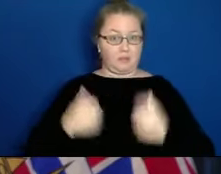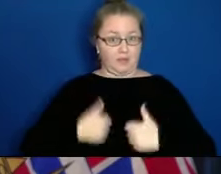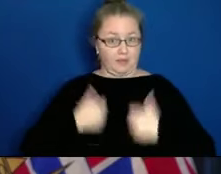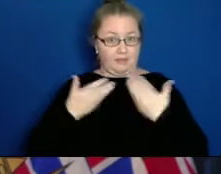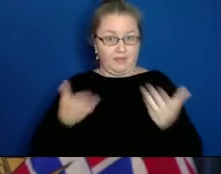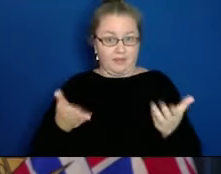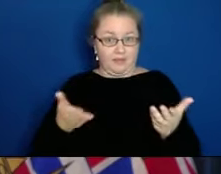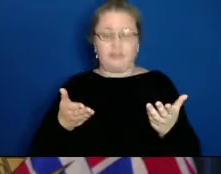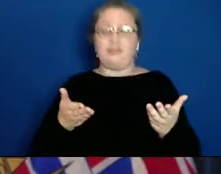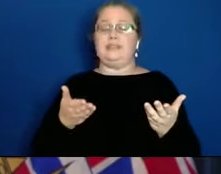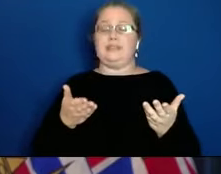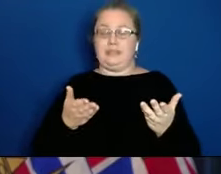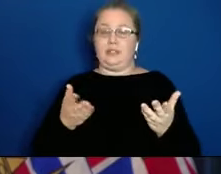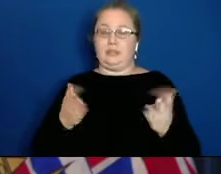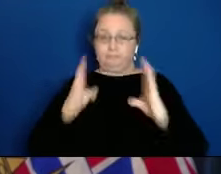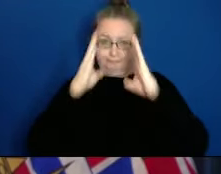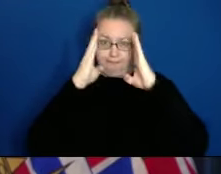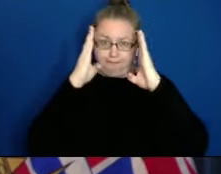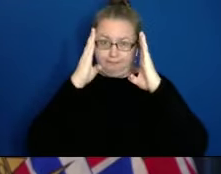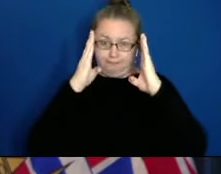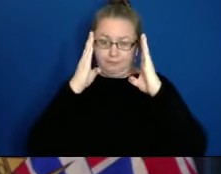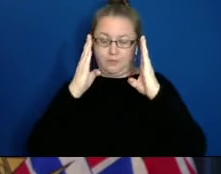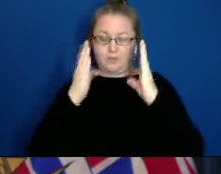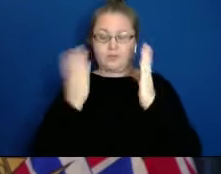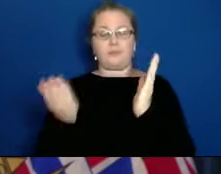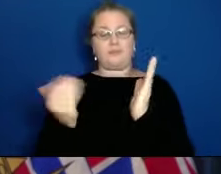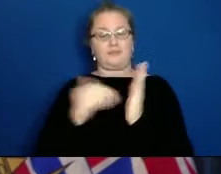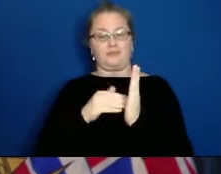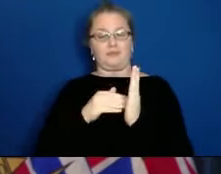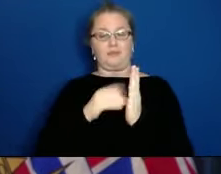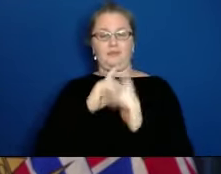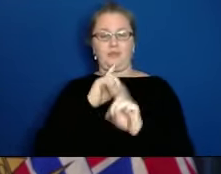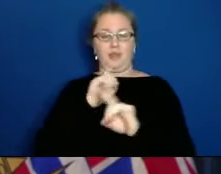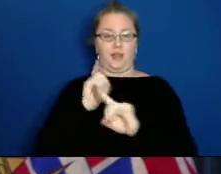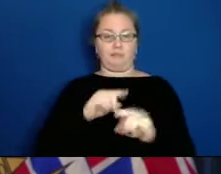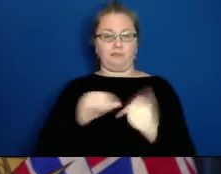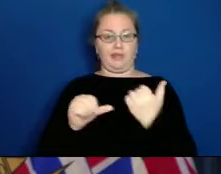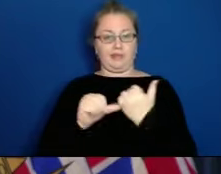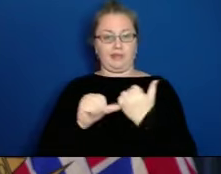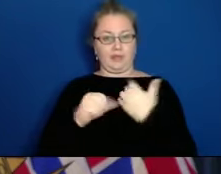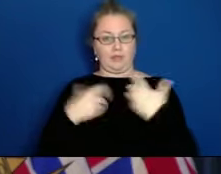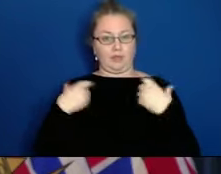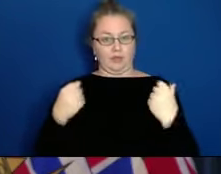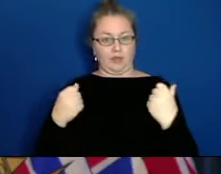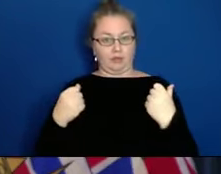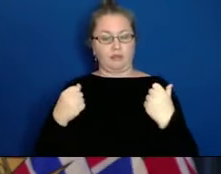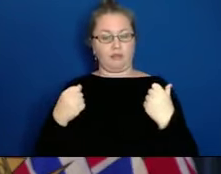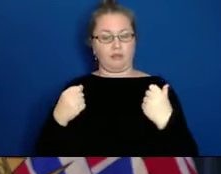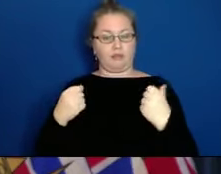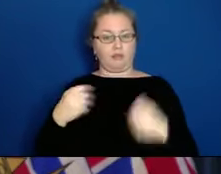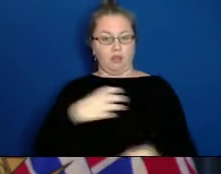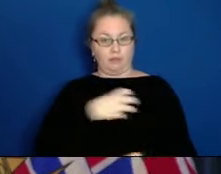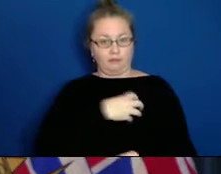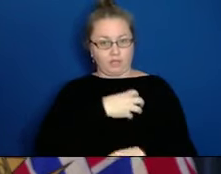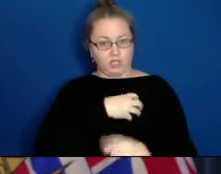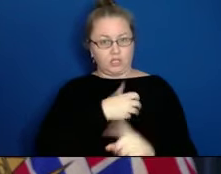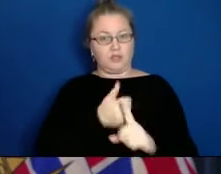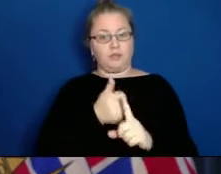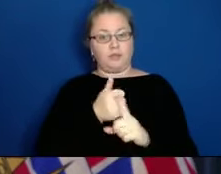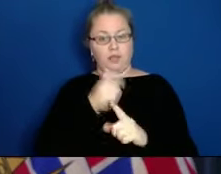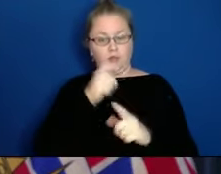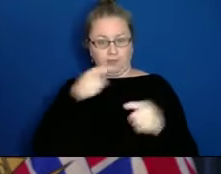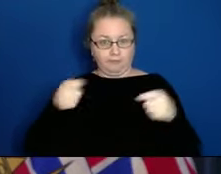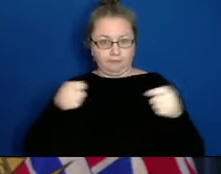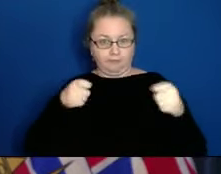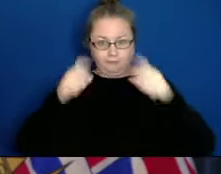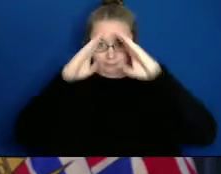one of my deputy provincial health officers will lead a coordinated effort to try and manage and improve that